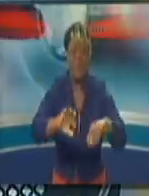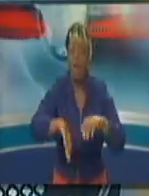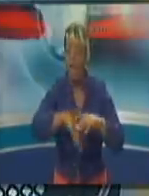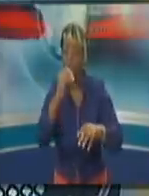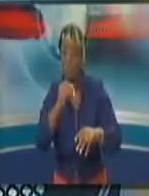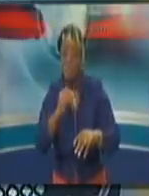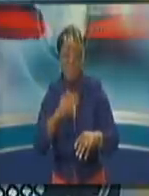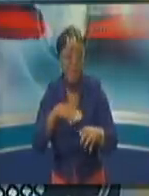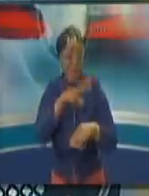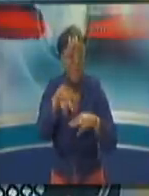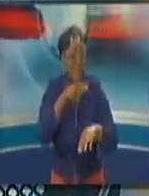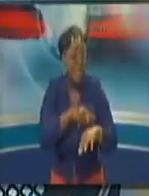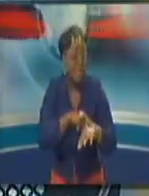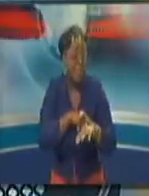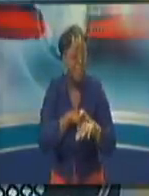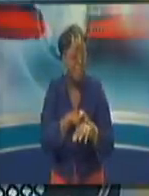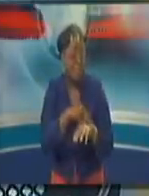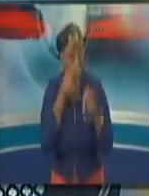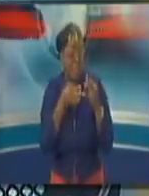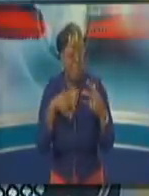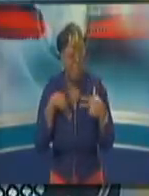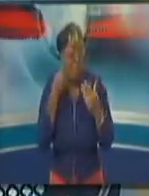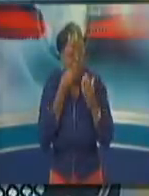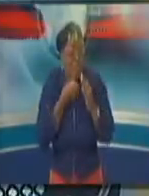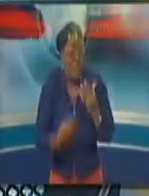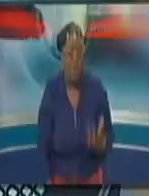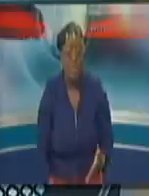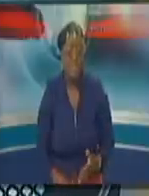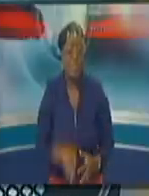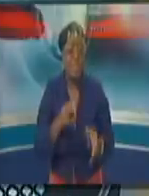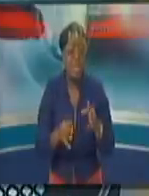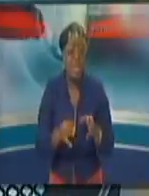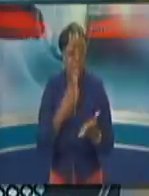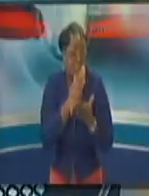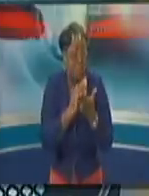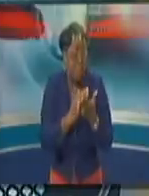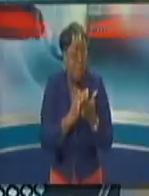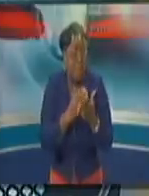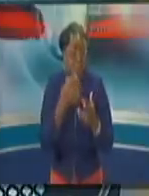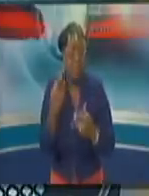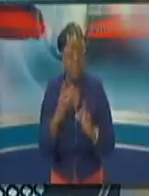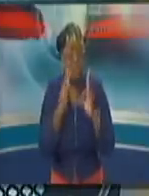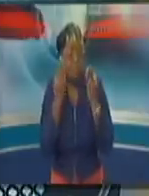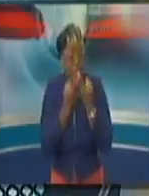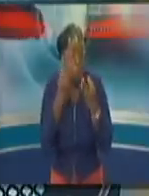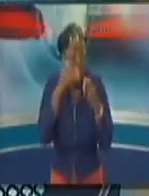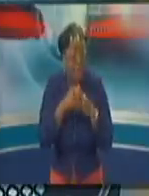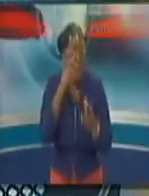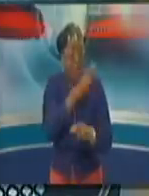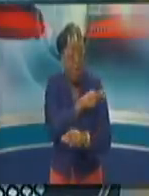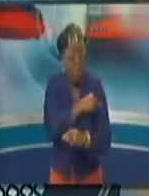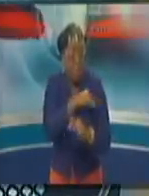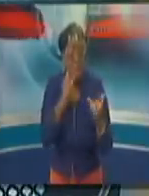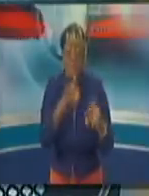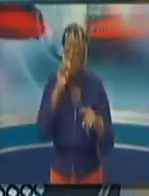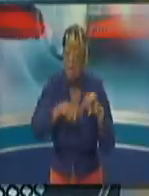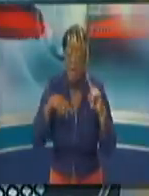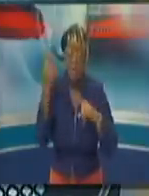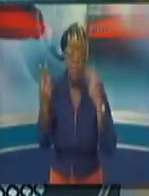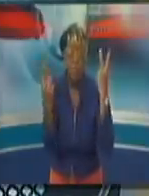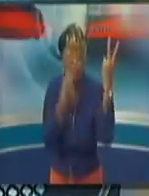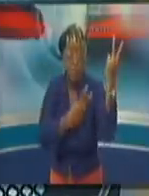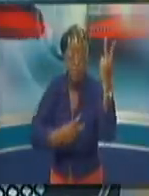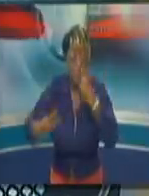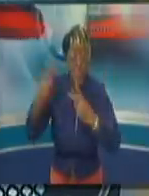everywhere that you would normally like to go at this time. If a loved one is in hospital at this time and you're not able to visit them. If you have